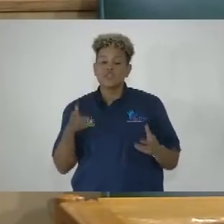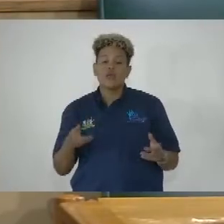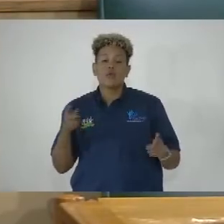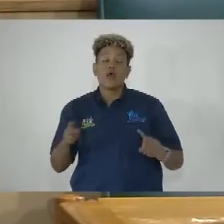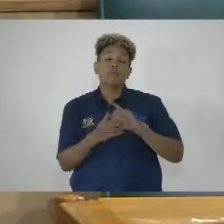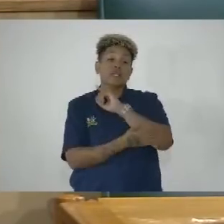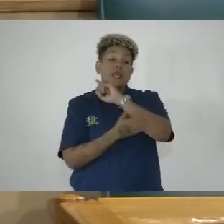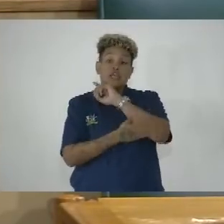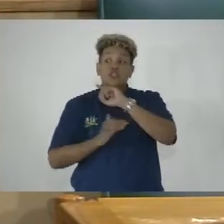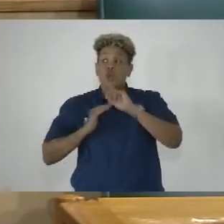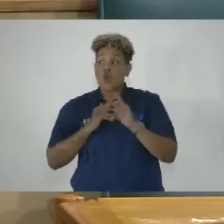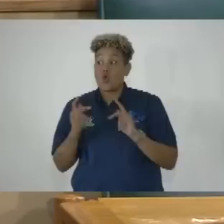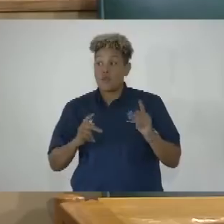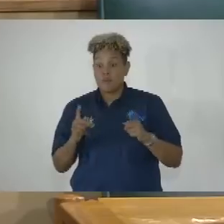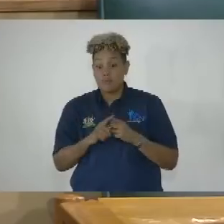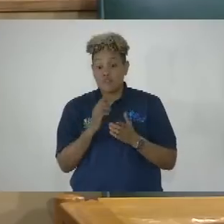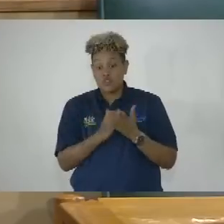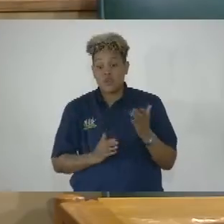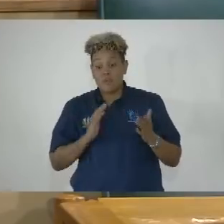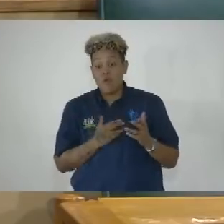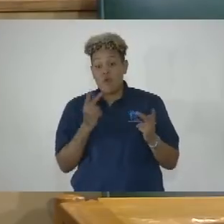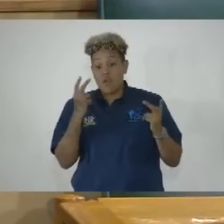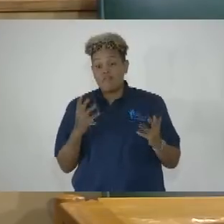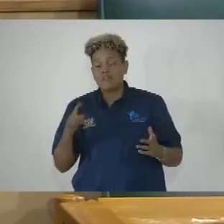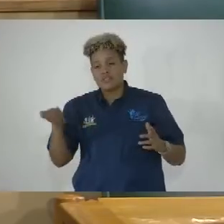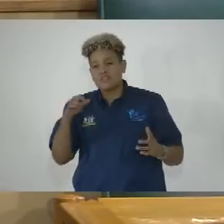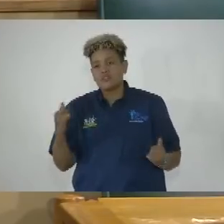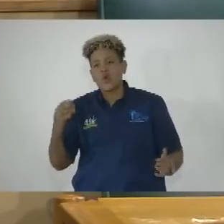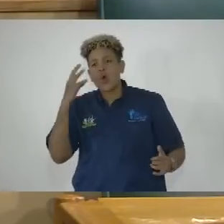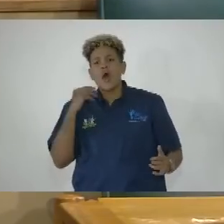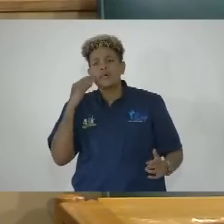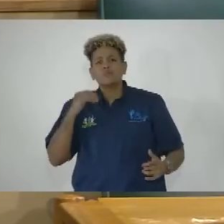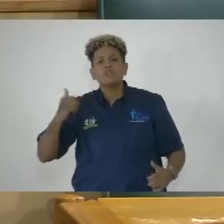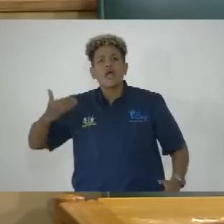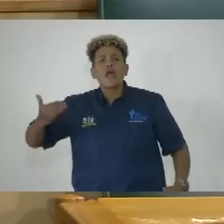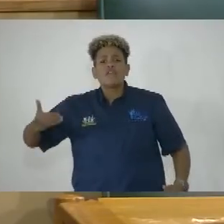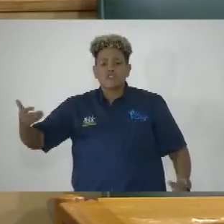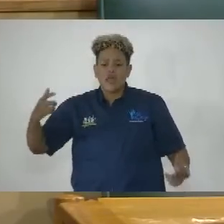that our people and some of our visitors experience every day.